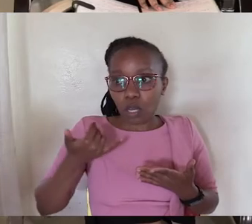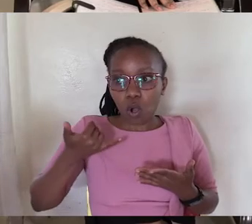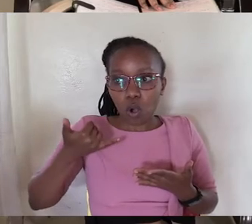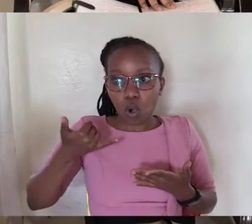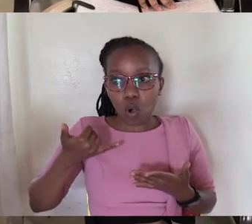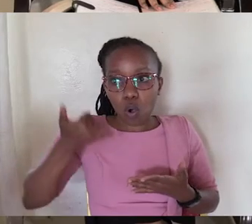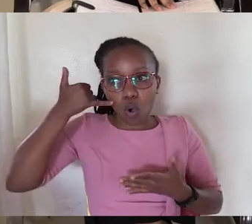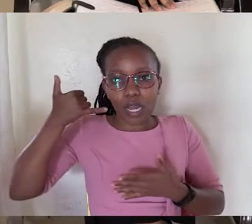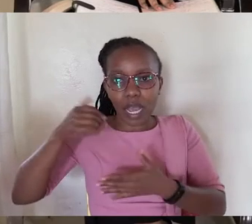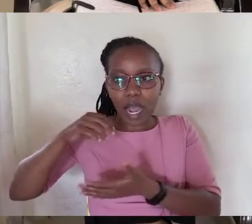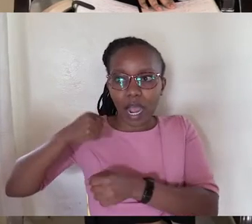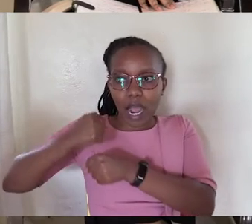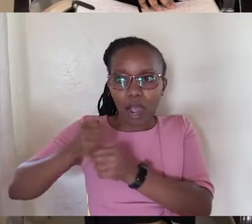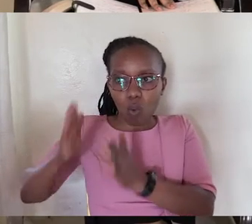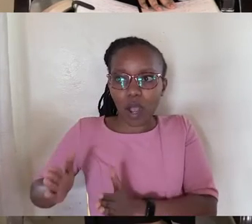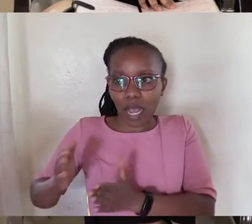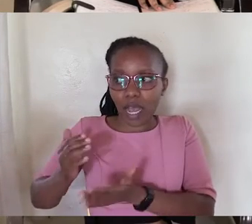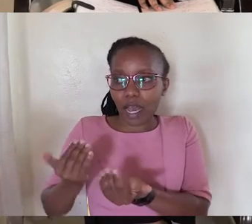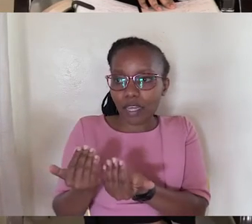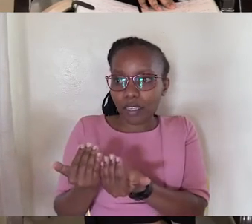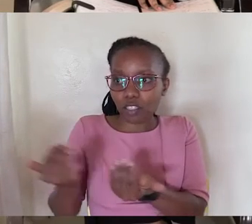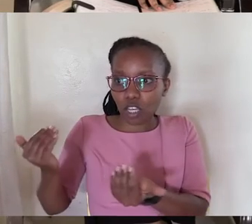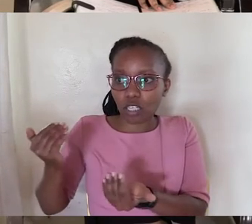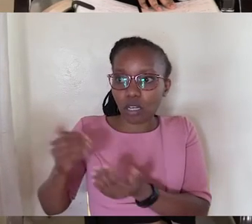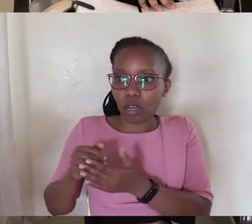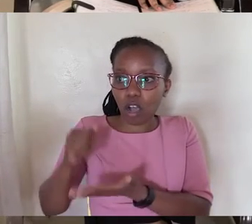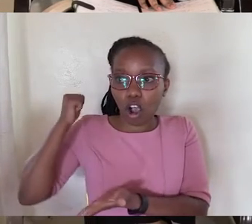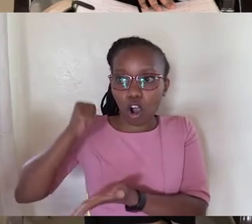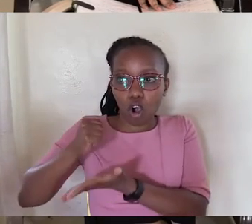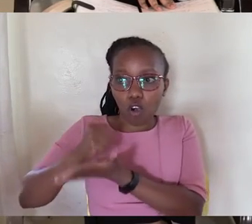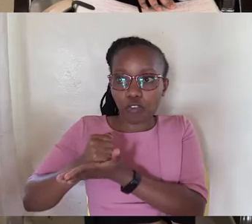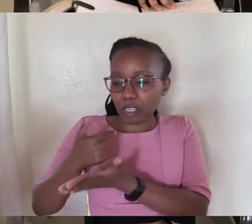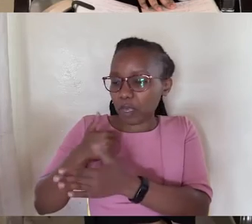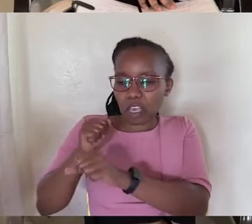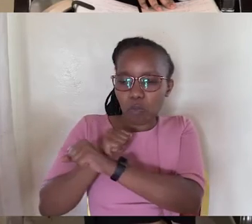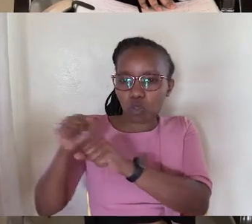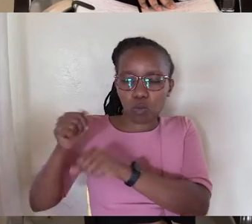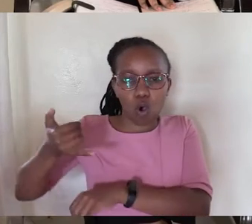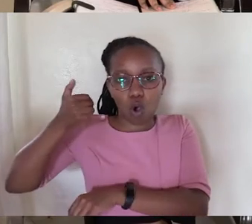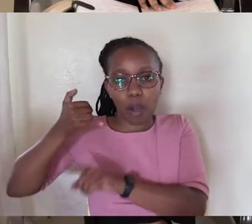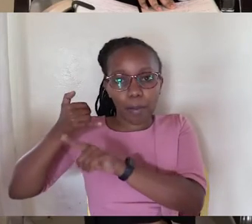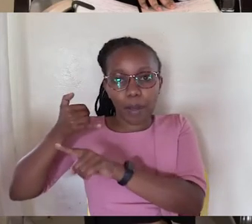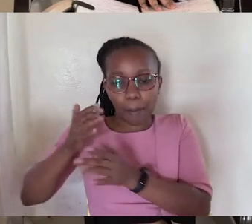I called the caseworker at the Child Welfare Society. I was unable to access him. I was unable to find him.